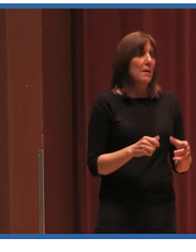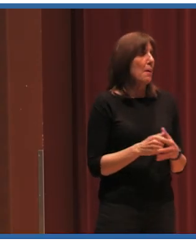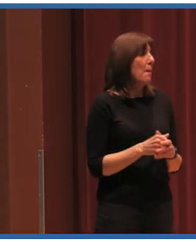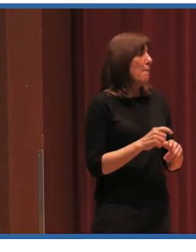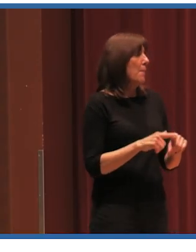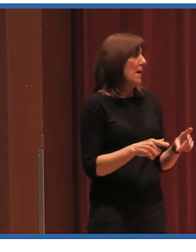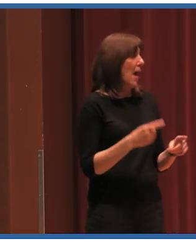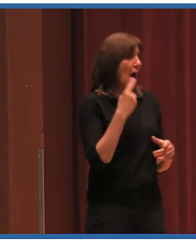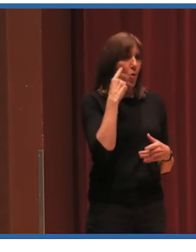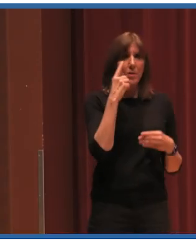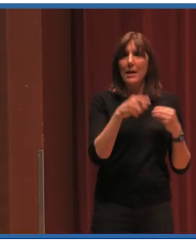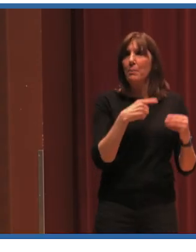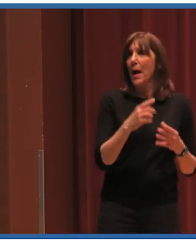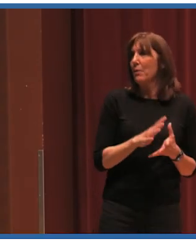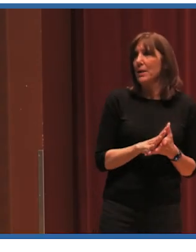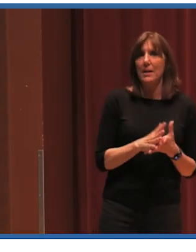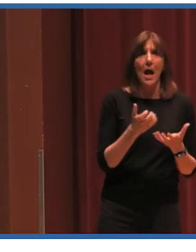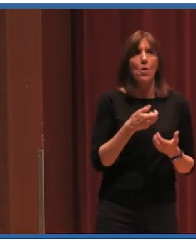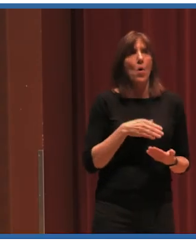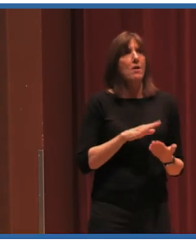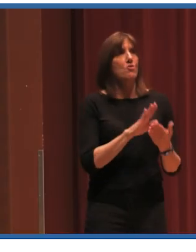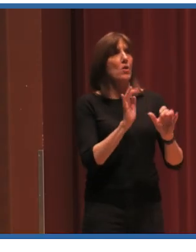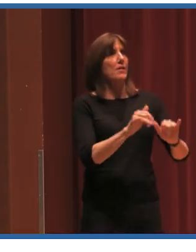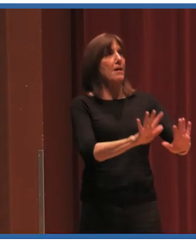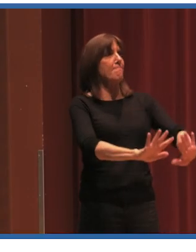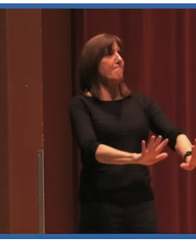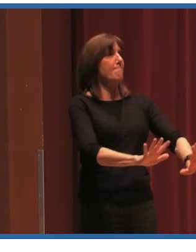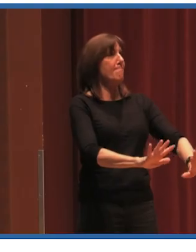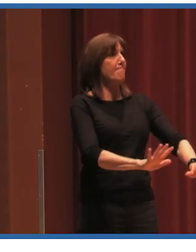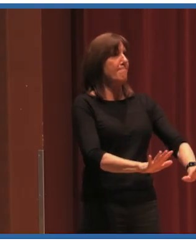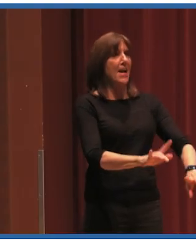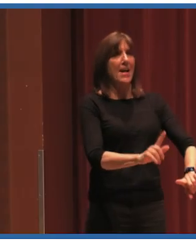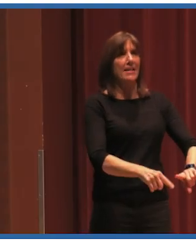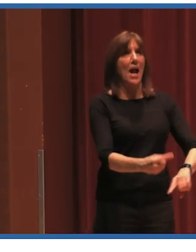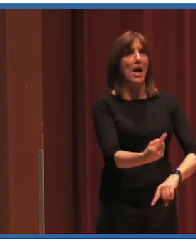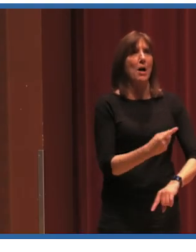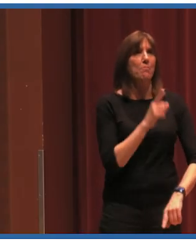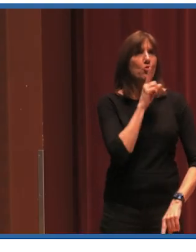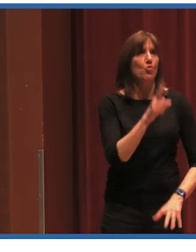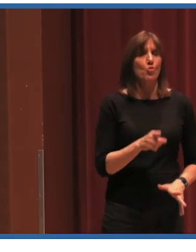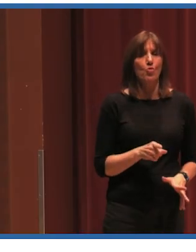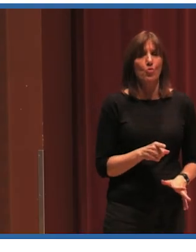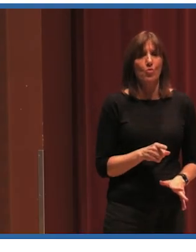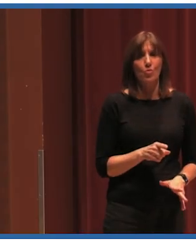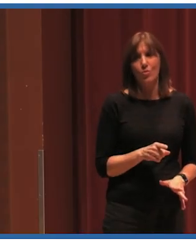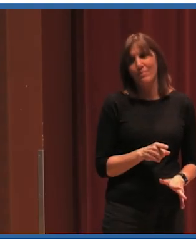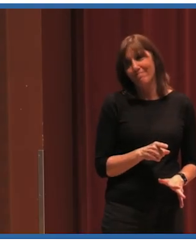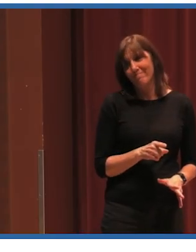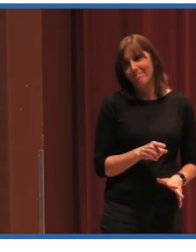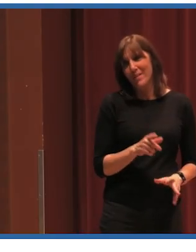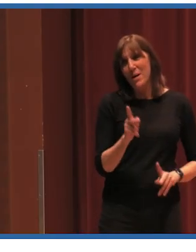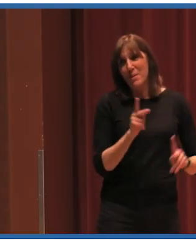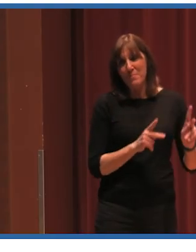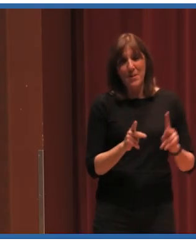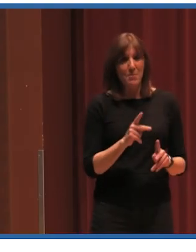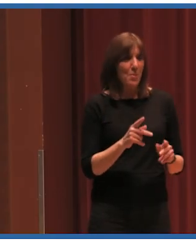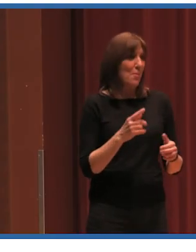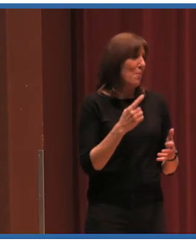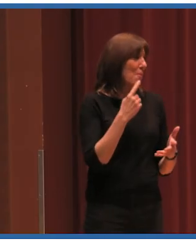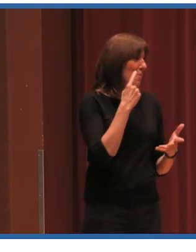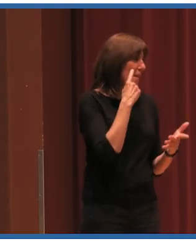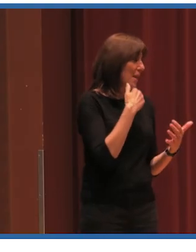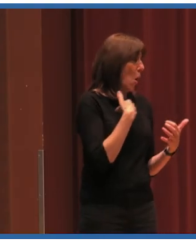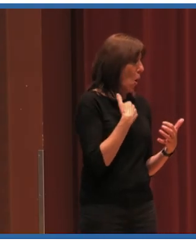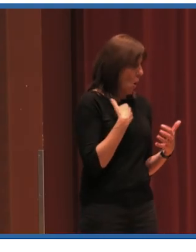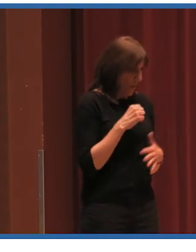don't think about it, if I don't address it, then that thing can't come to fruition. You can think the symptoms that I